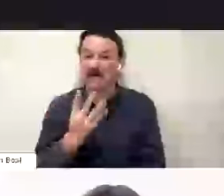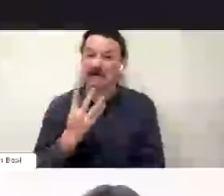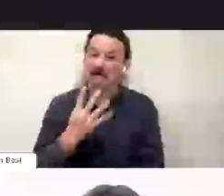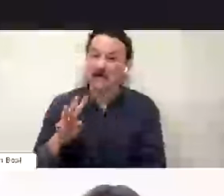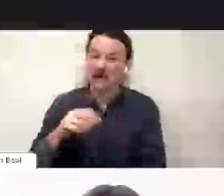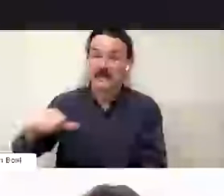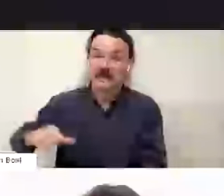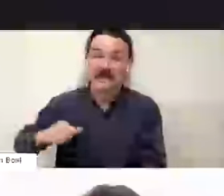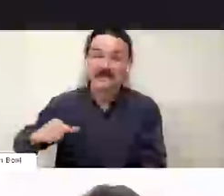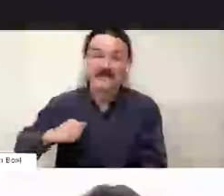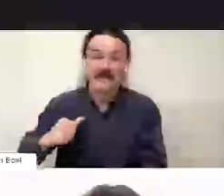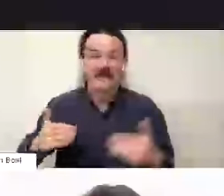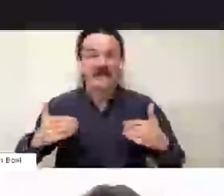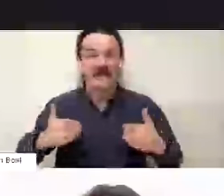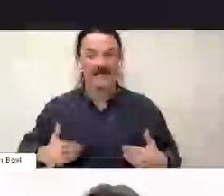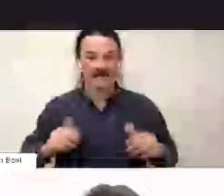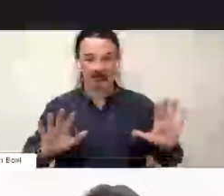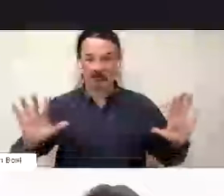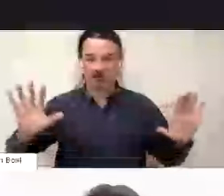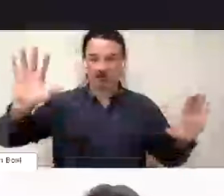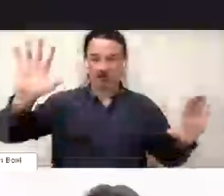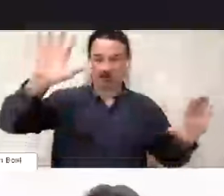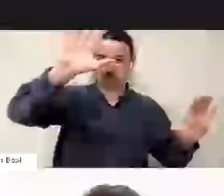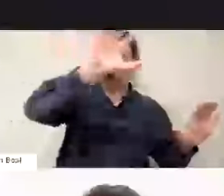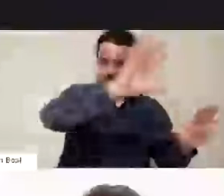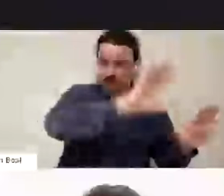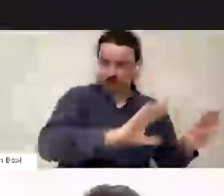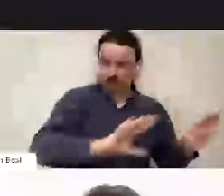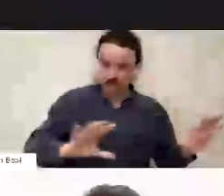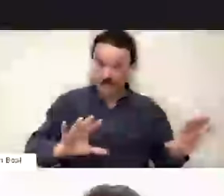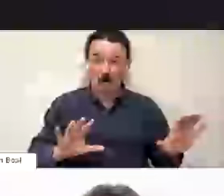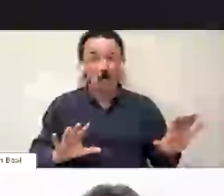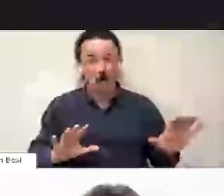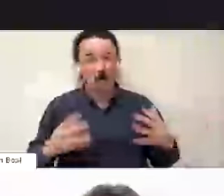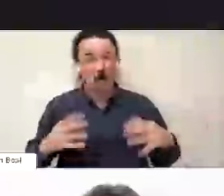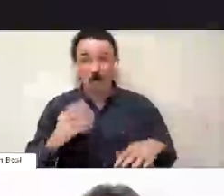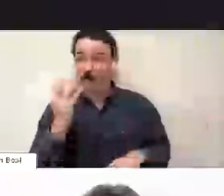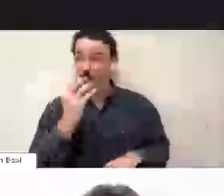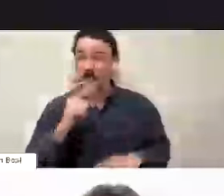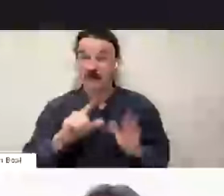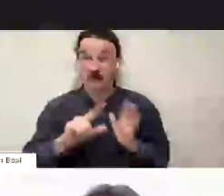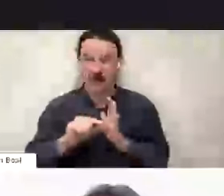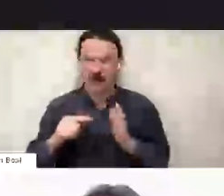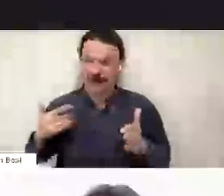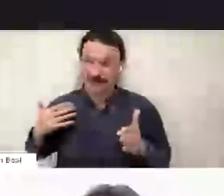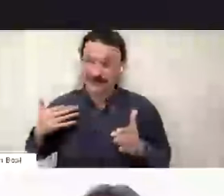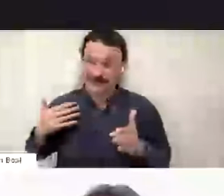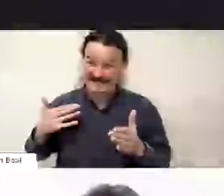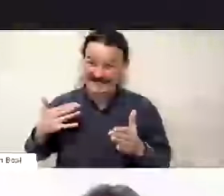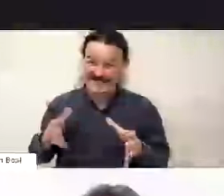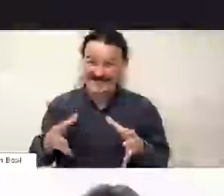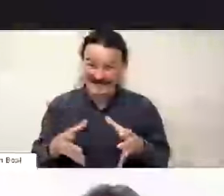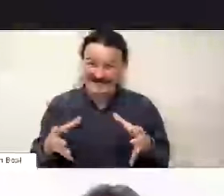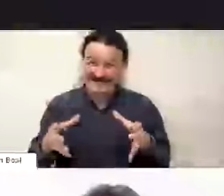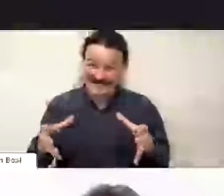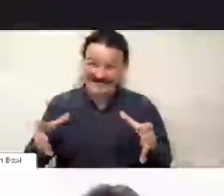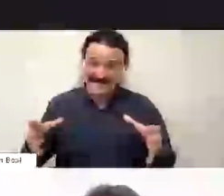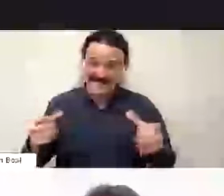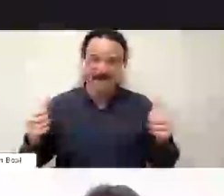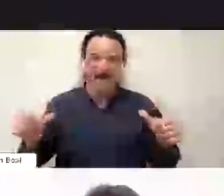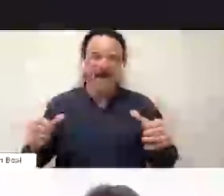located around the country, which has been a long journey to get us to this point. But we have a team